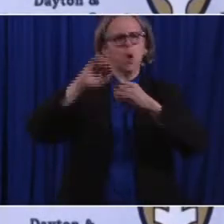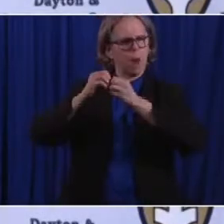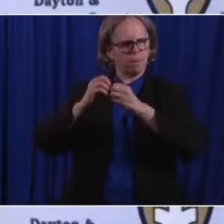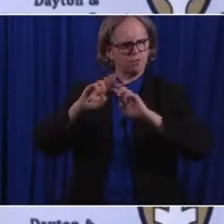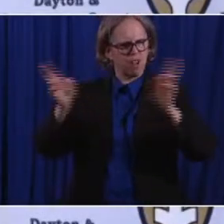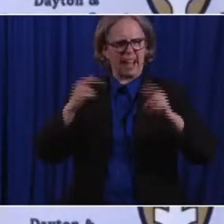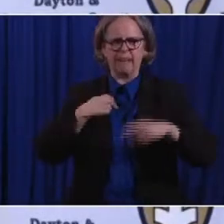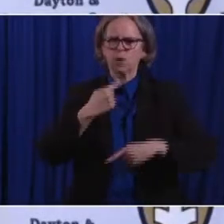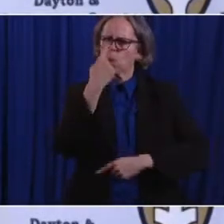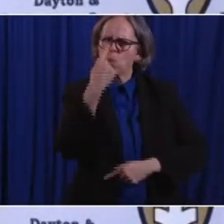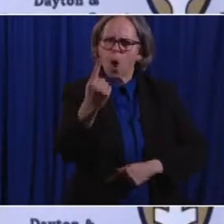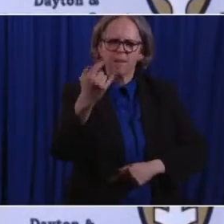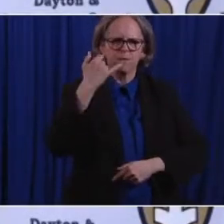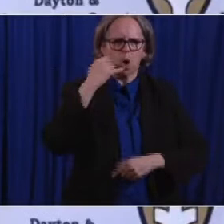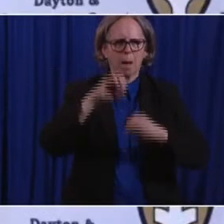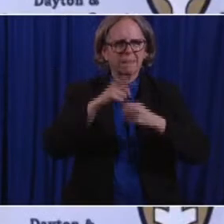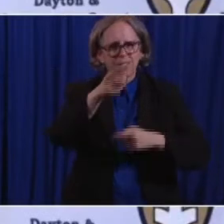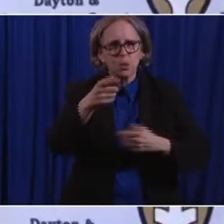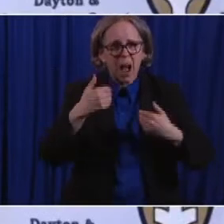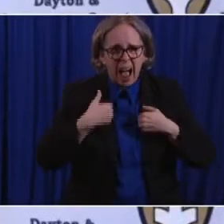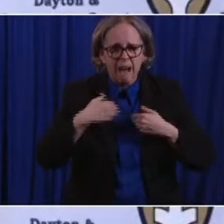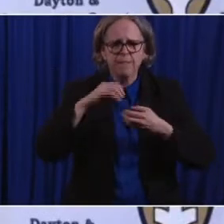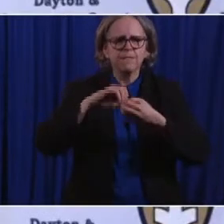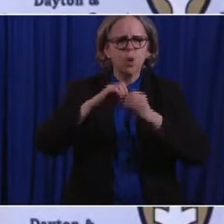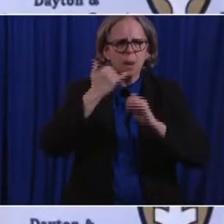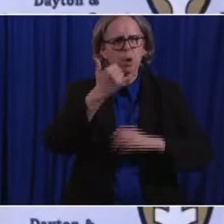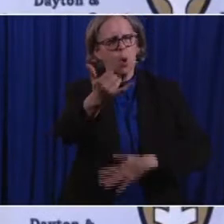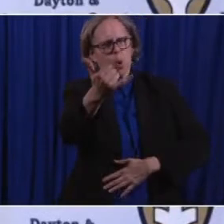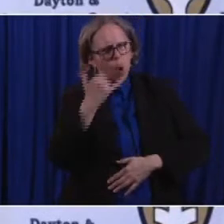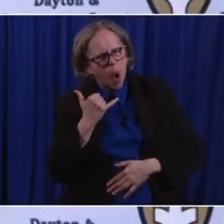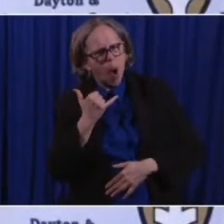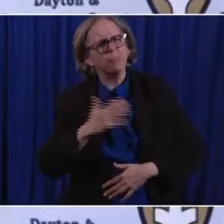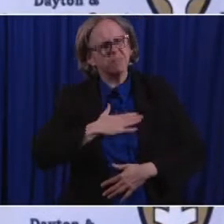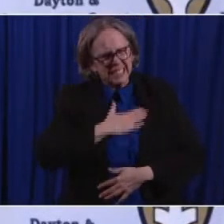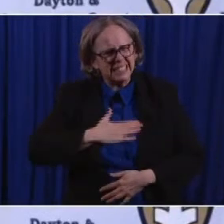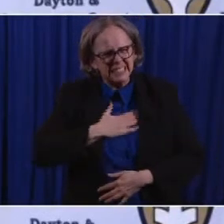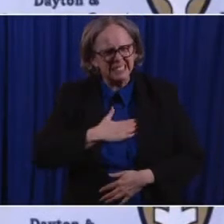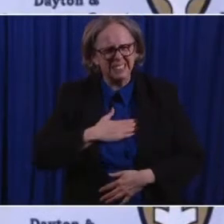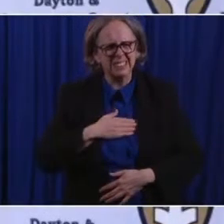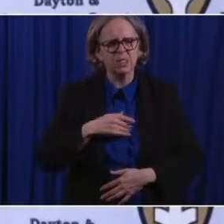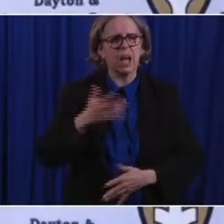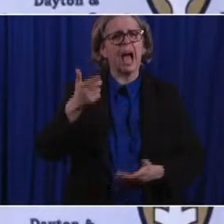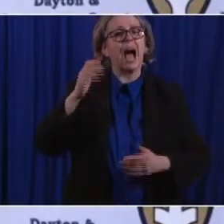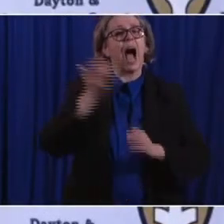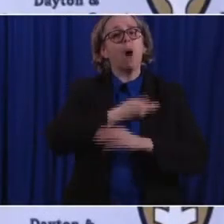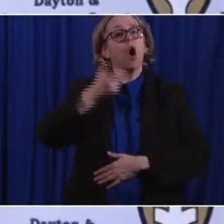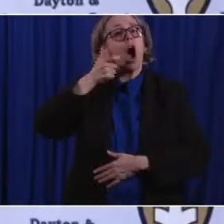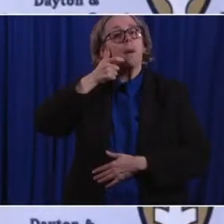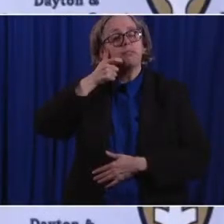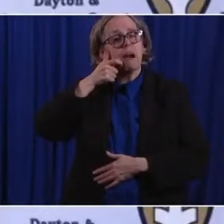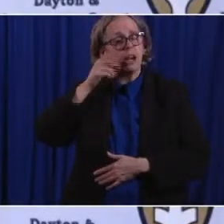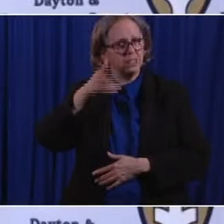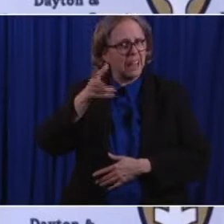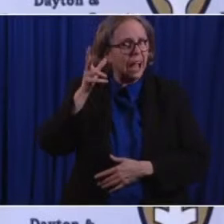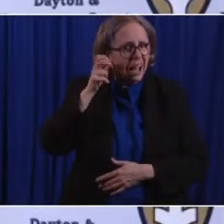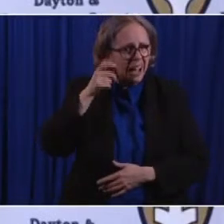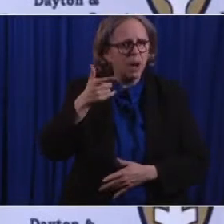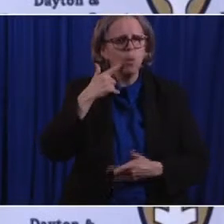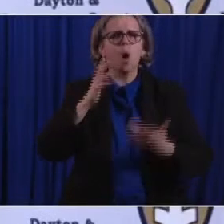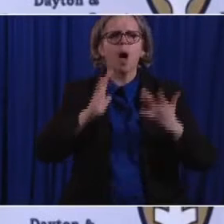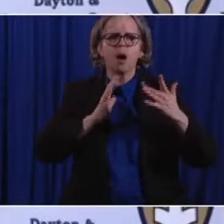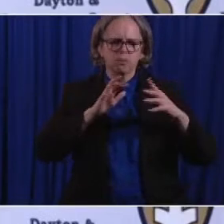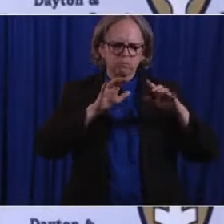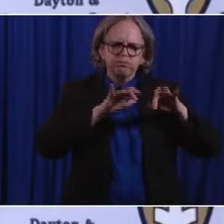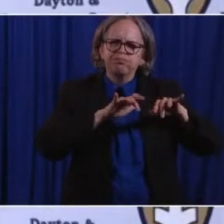got a phone, they can call that number. We have people on there, operators, who will in turn go on the internet and go into